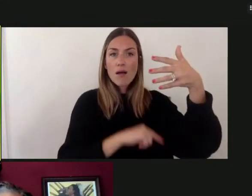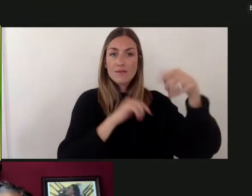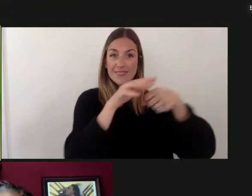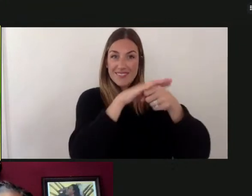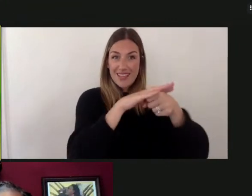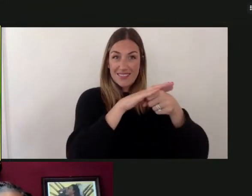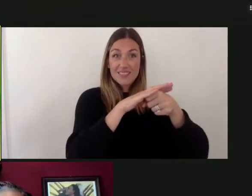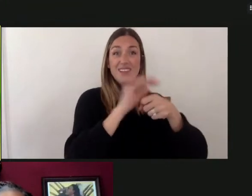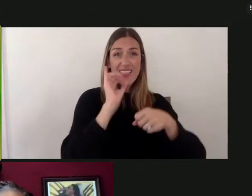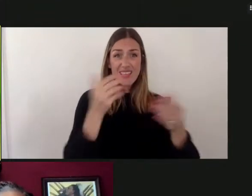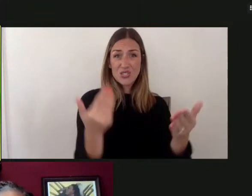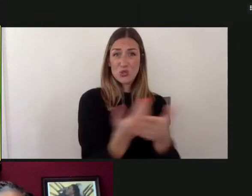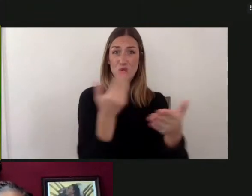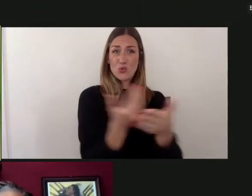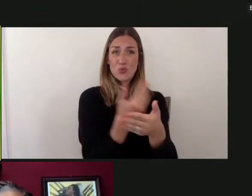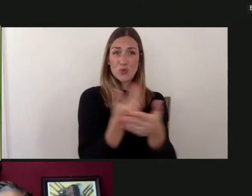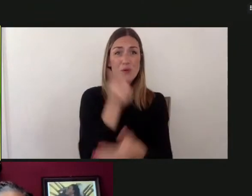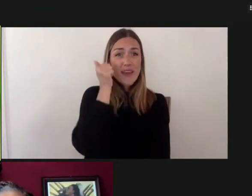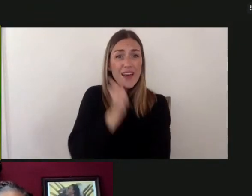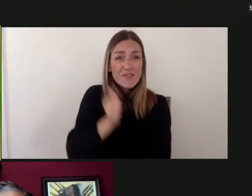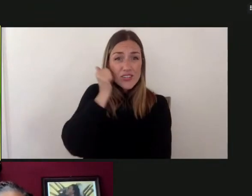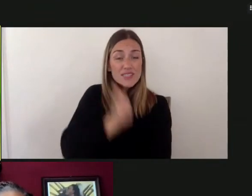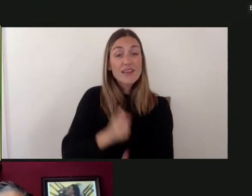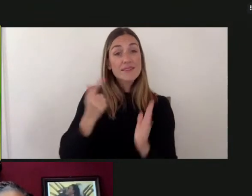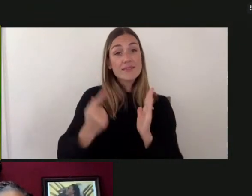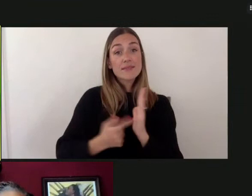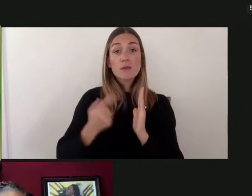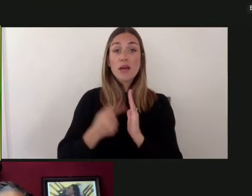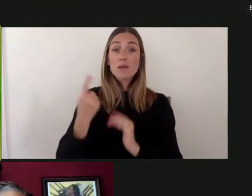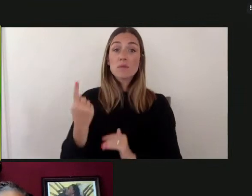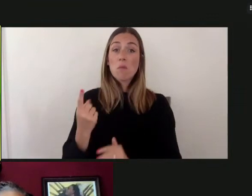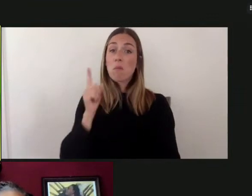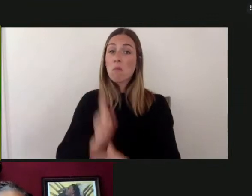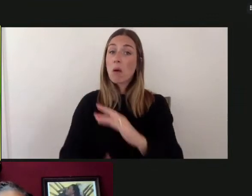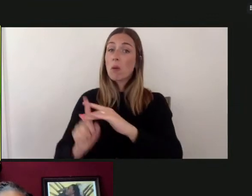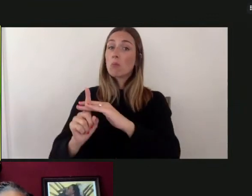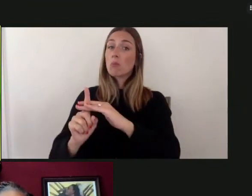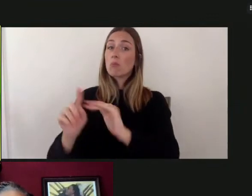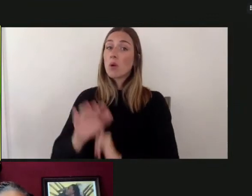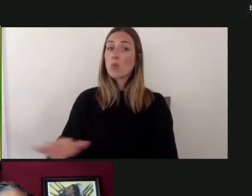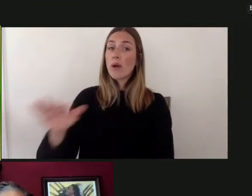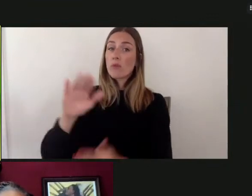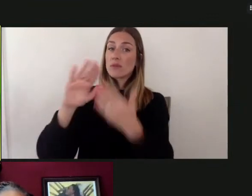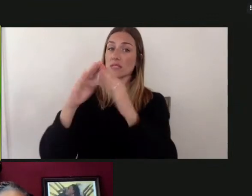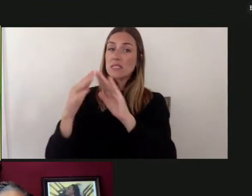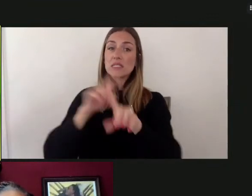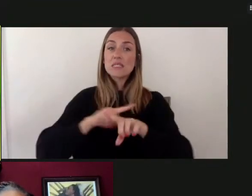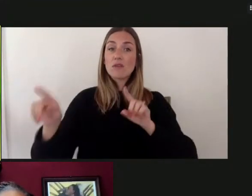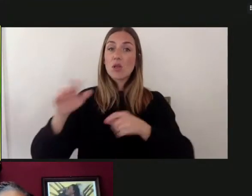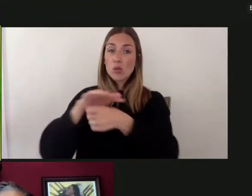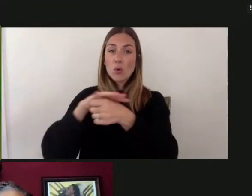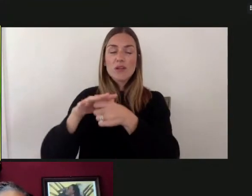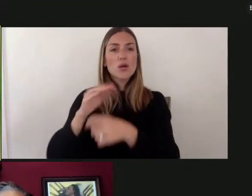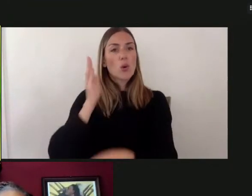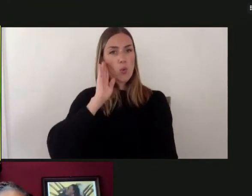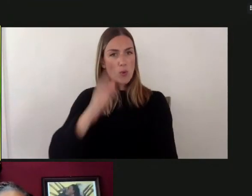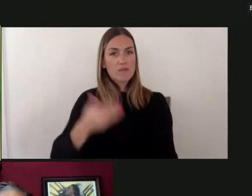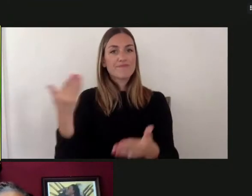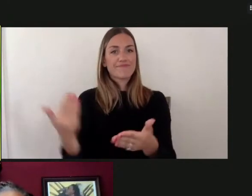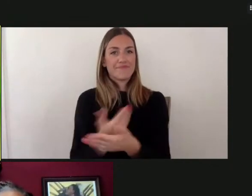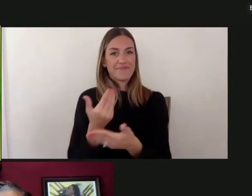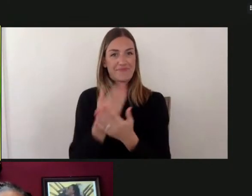is updated daily because sometimes we have pop-ups around the city at different locations. So it will update with